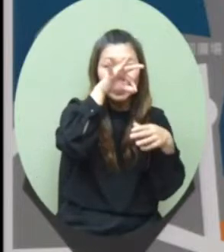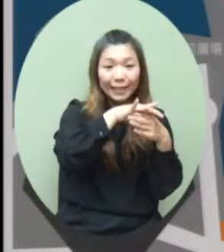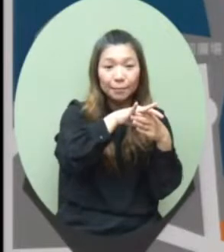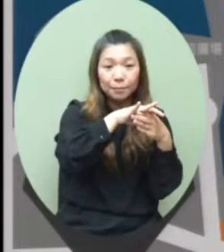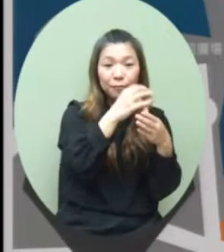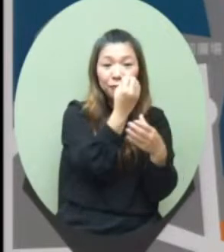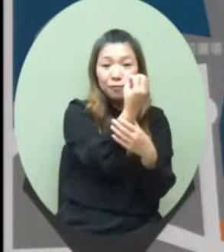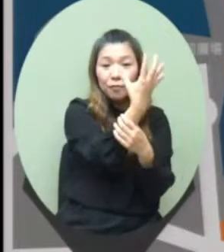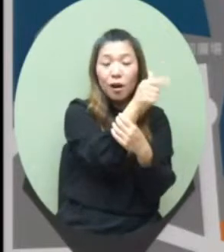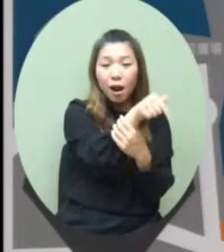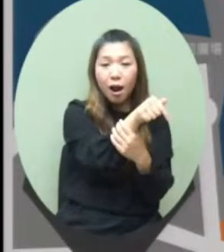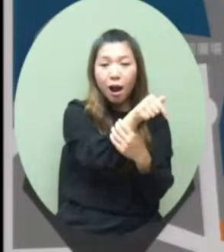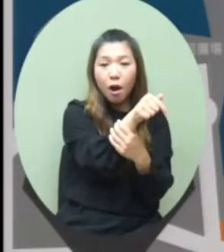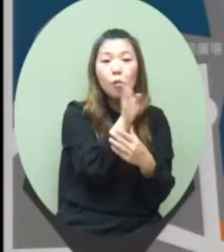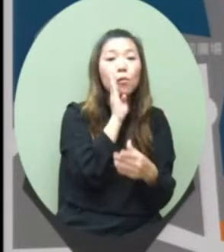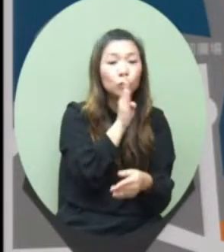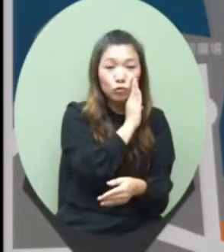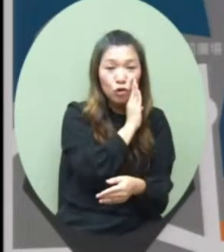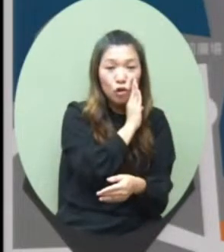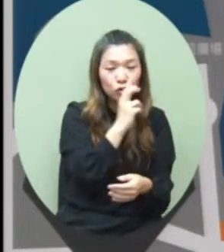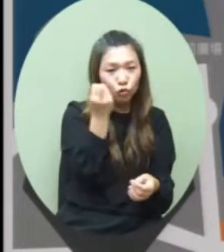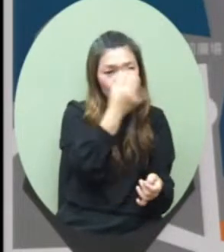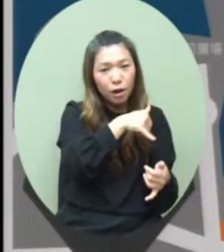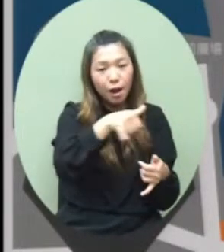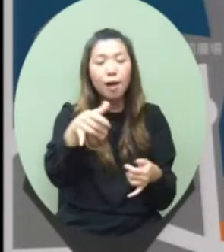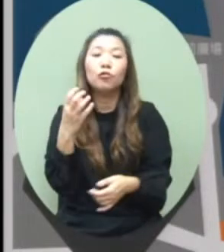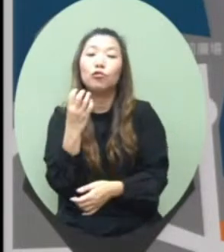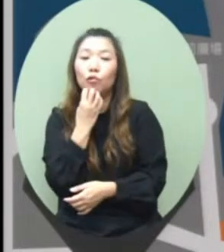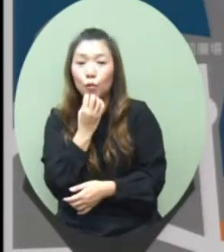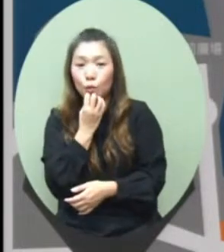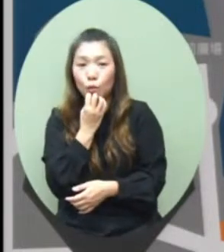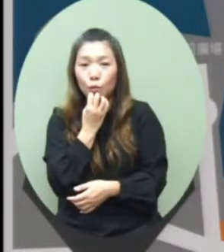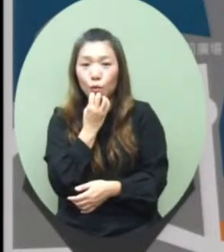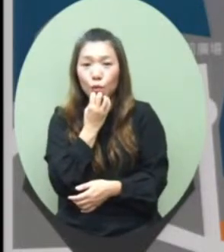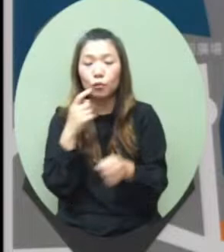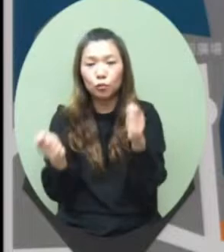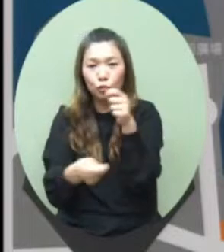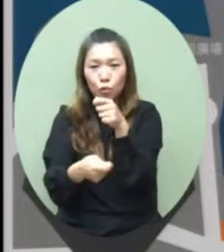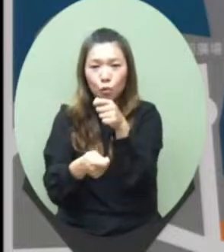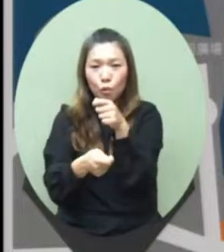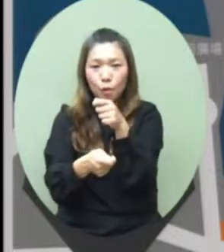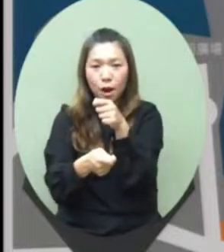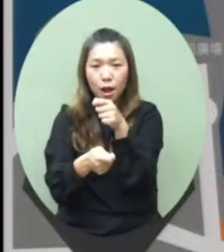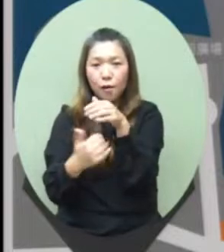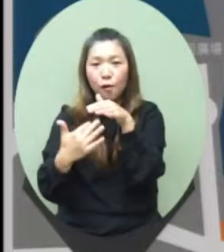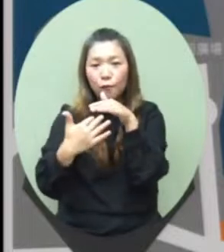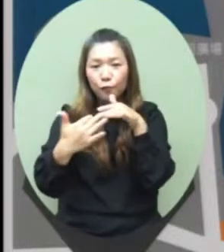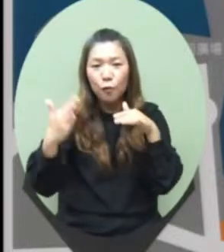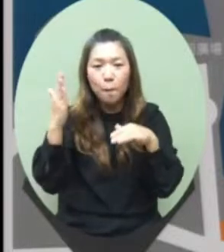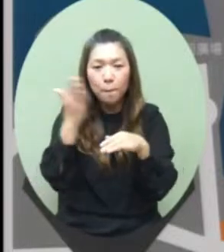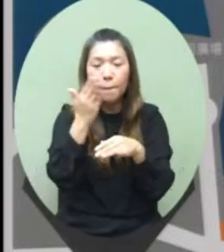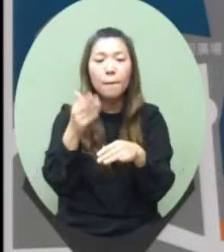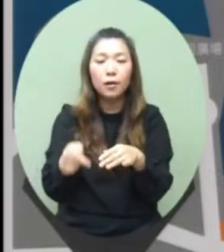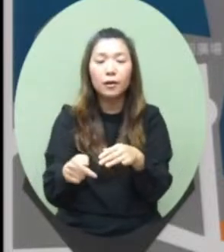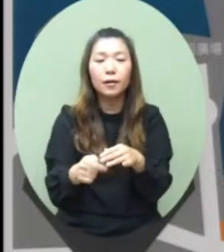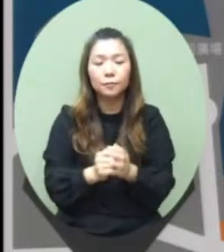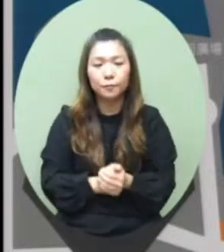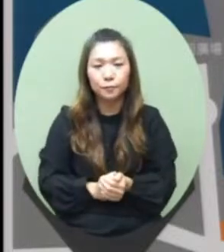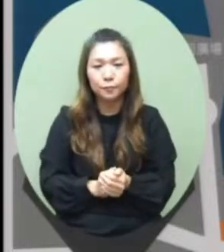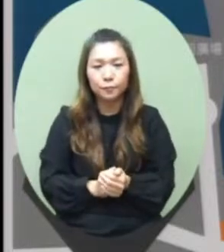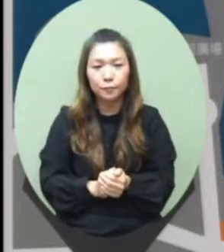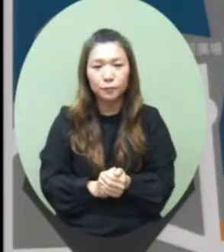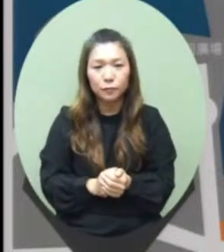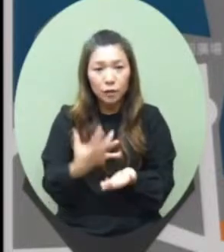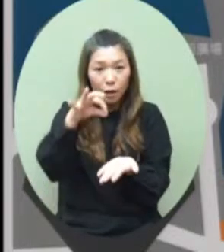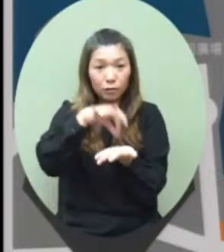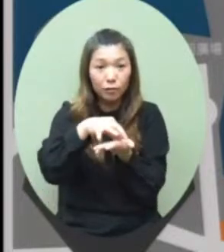From the west, it starts from the Golden Bahini Square all the way to the east, Causeway Bay Typhoon